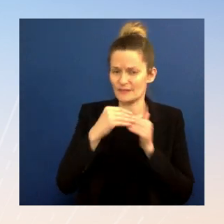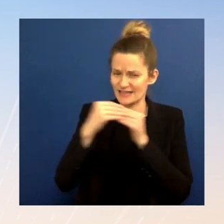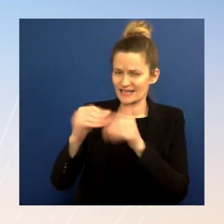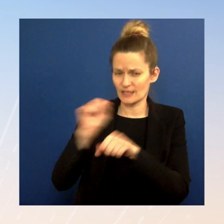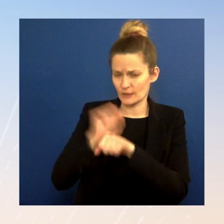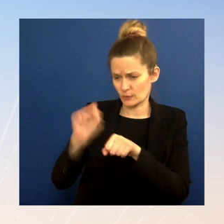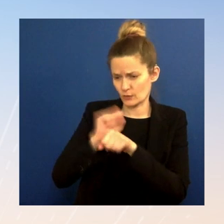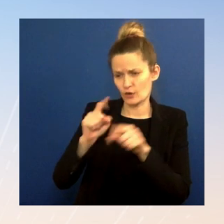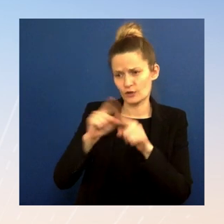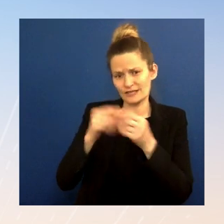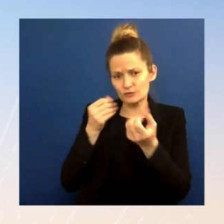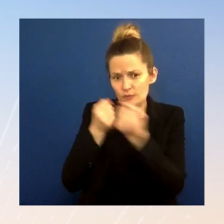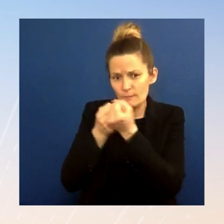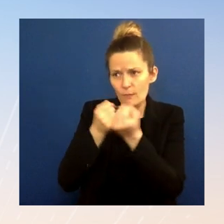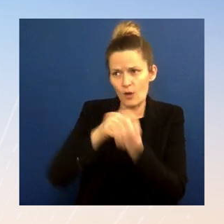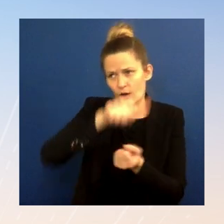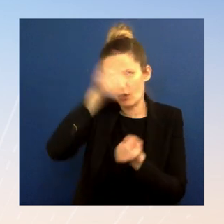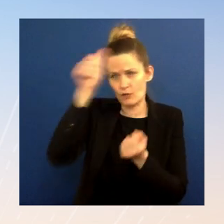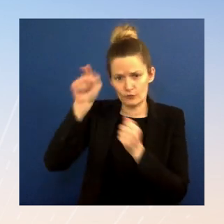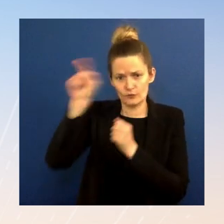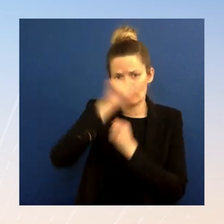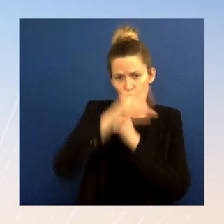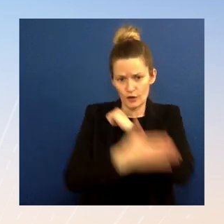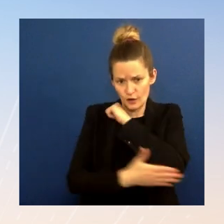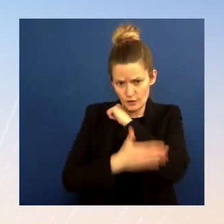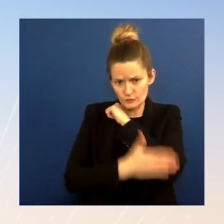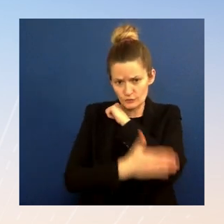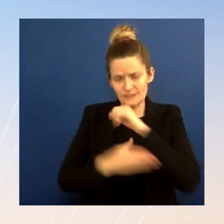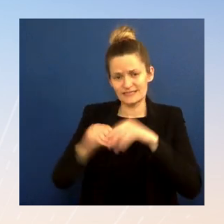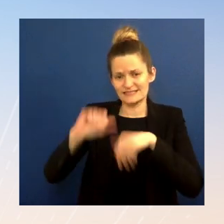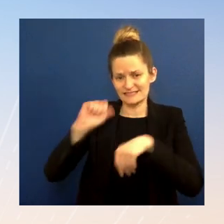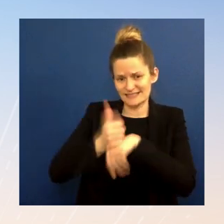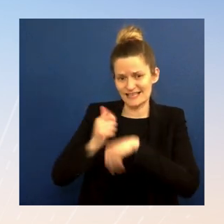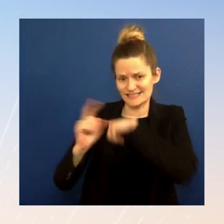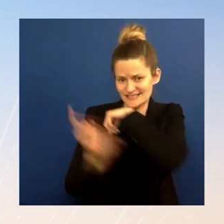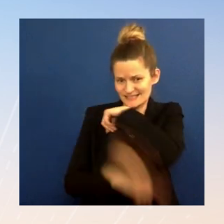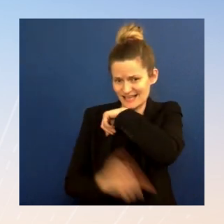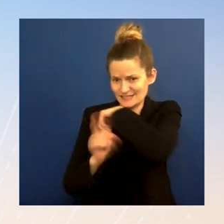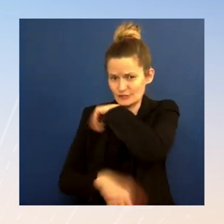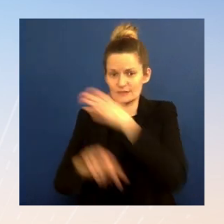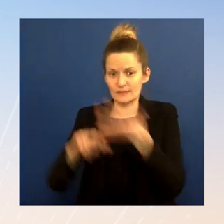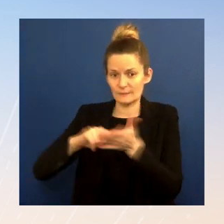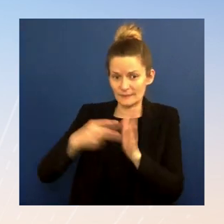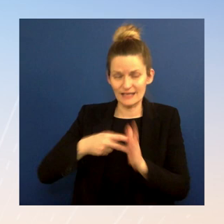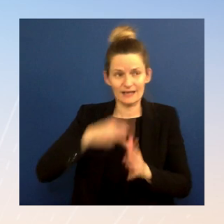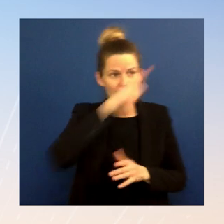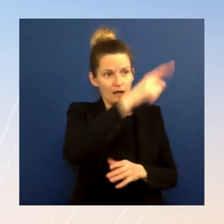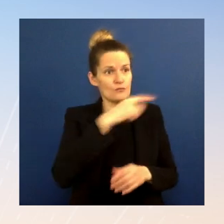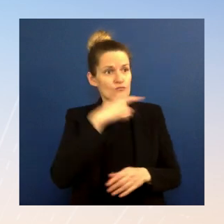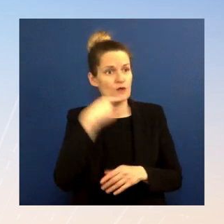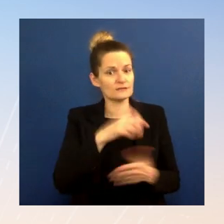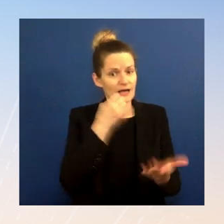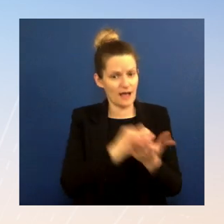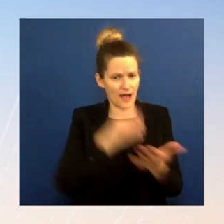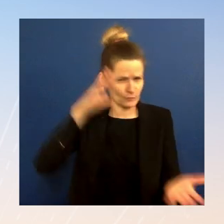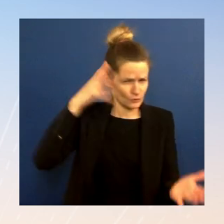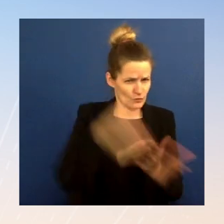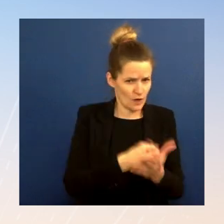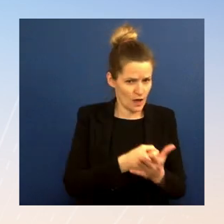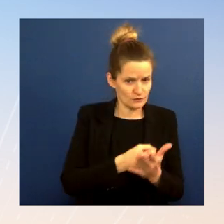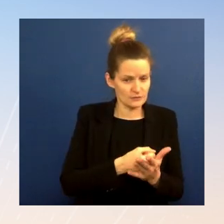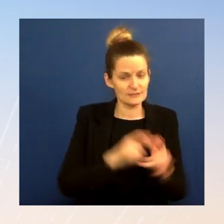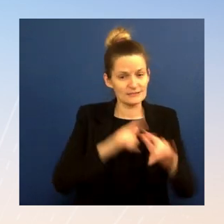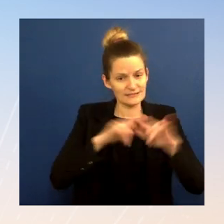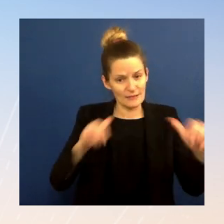crippling the Russian economy, to provide military support and economic support to the Ukrainians that strengthen their hands as they participate in